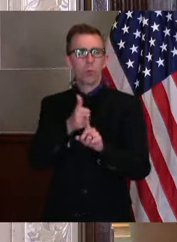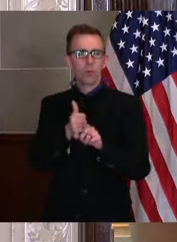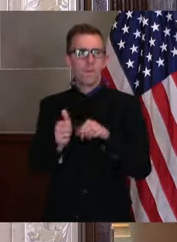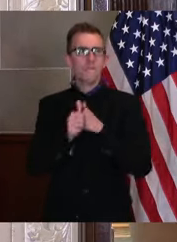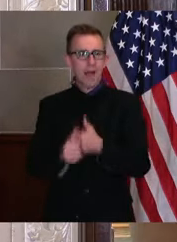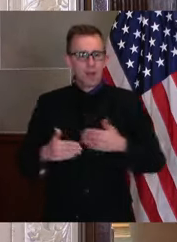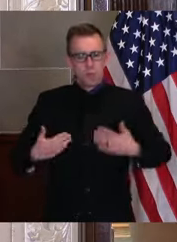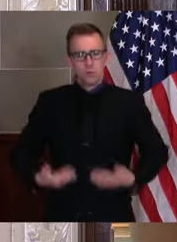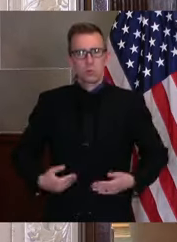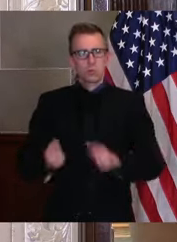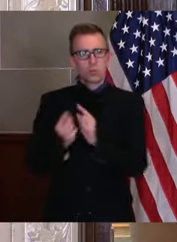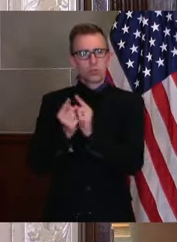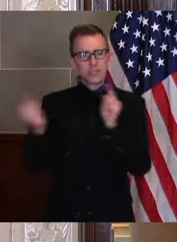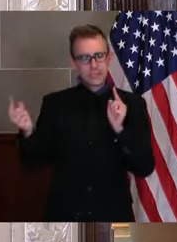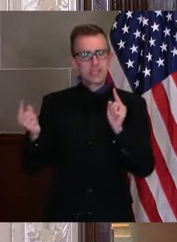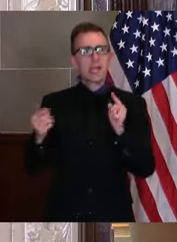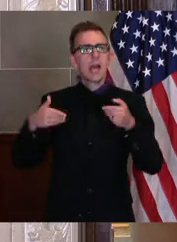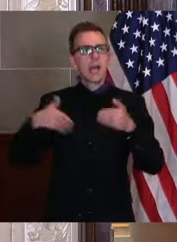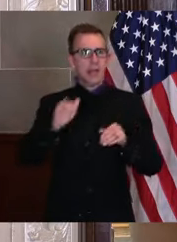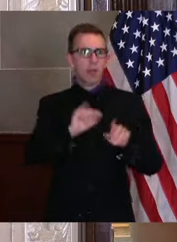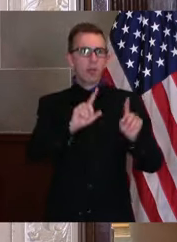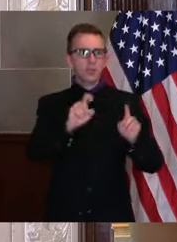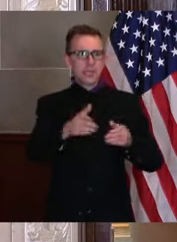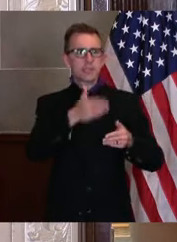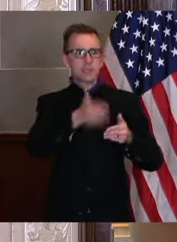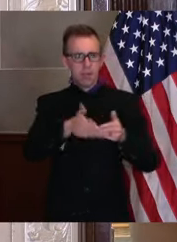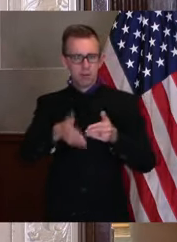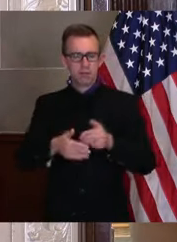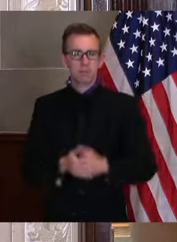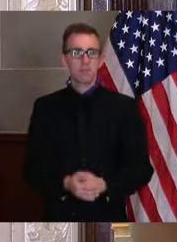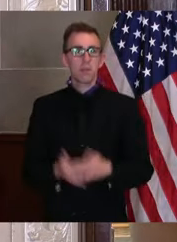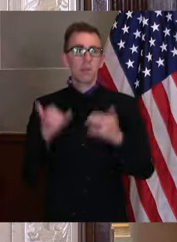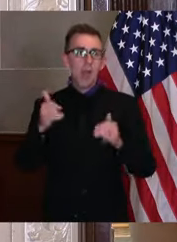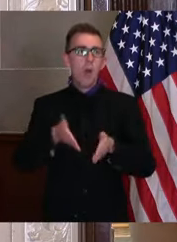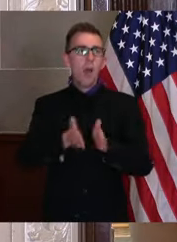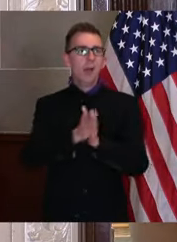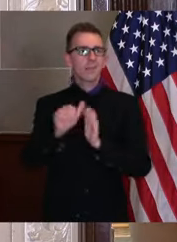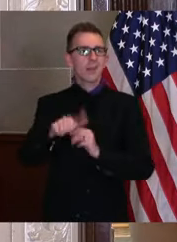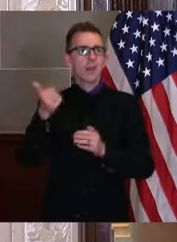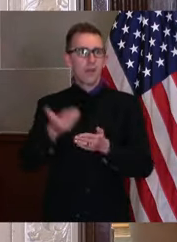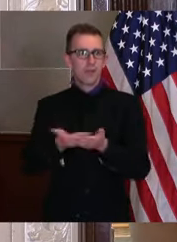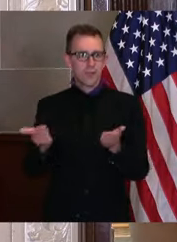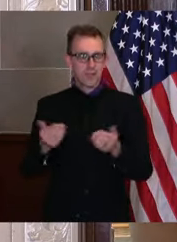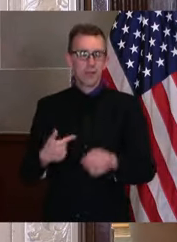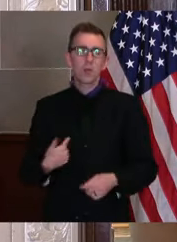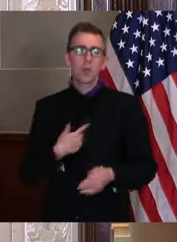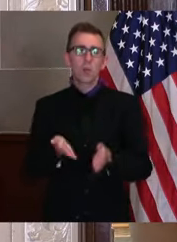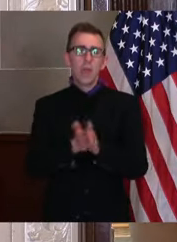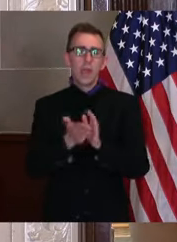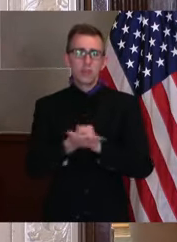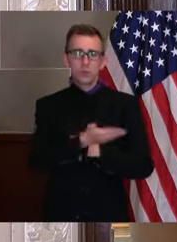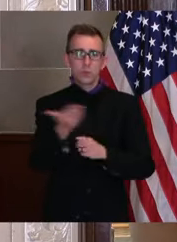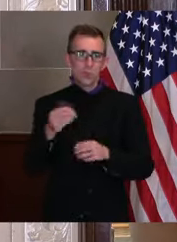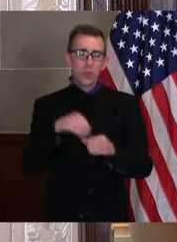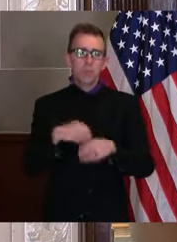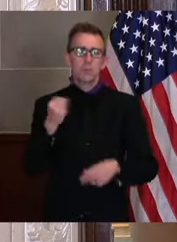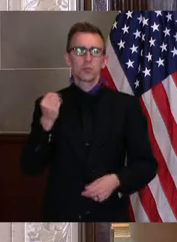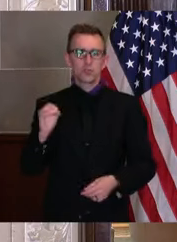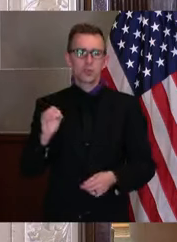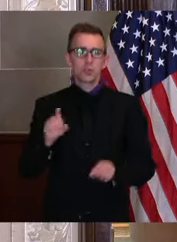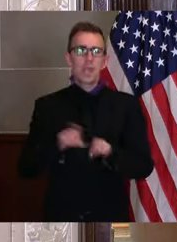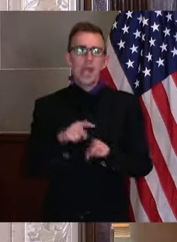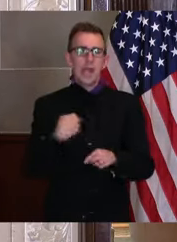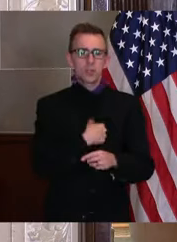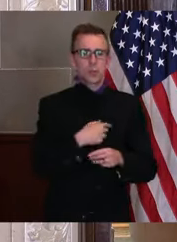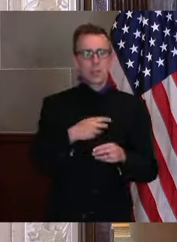the 150,000 tests we've done, but we have another plea for you. We really want to encourage Missourians as we move into